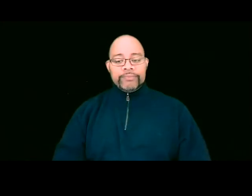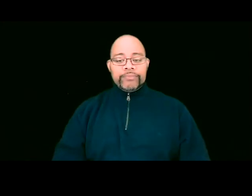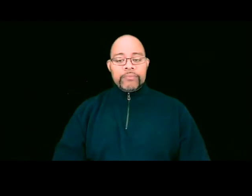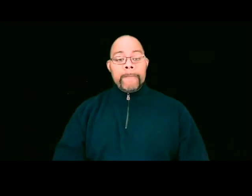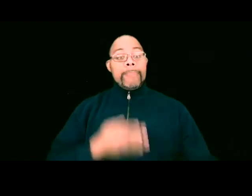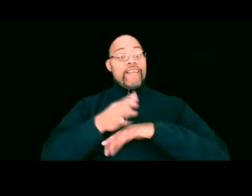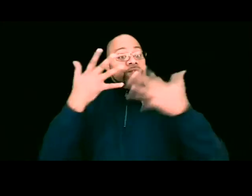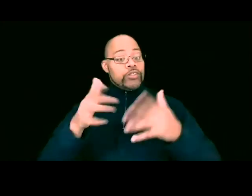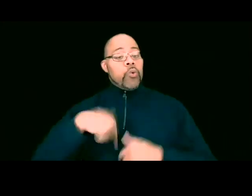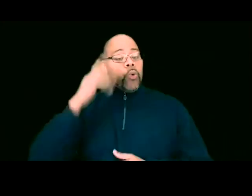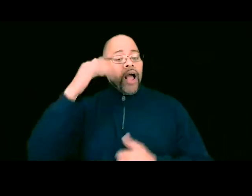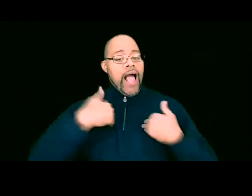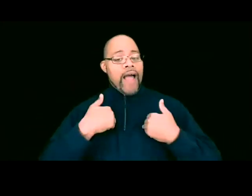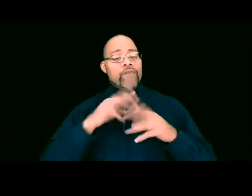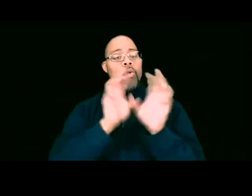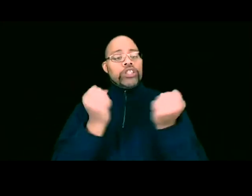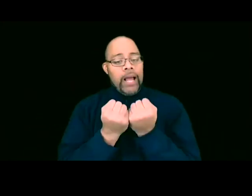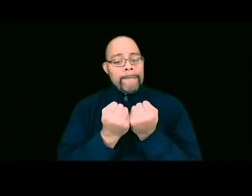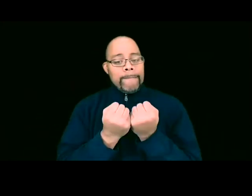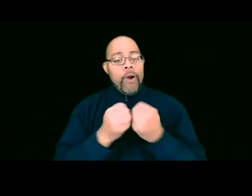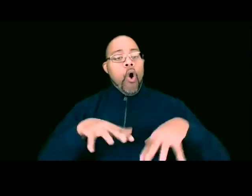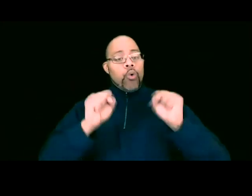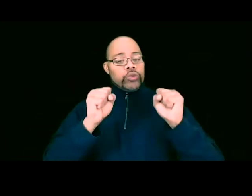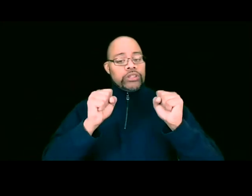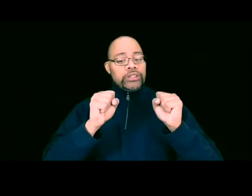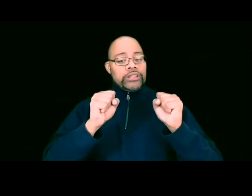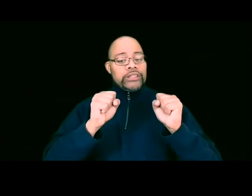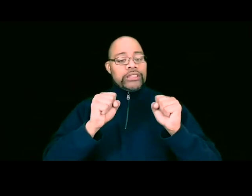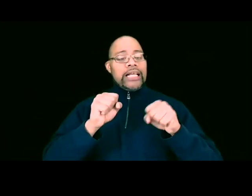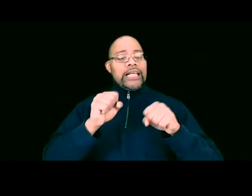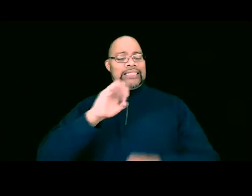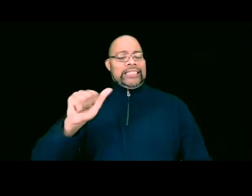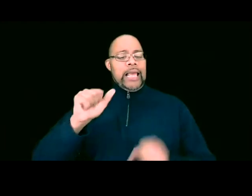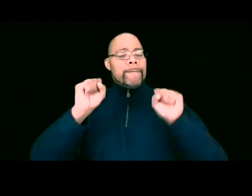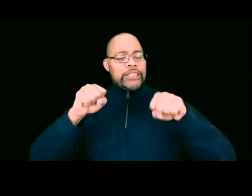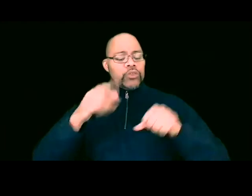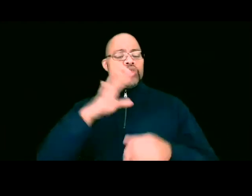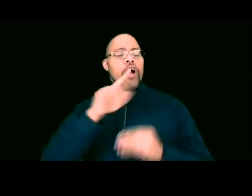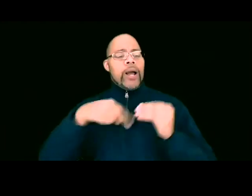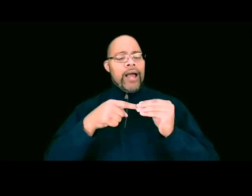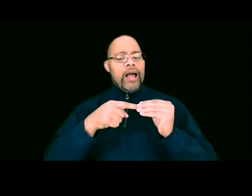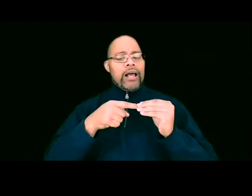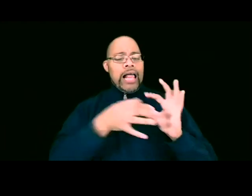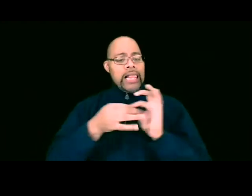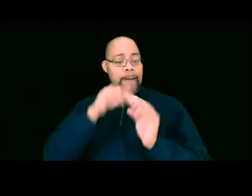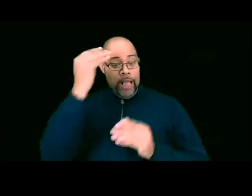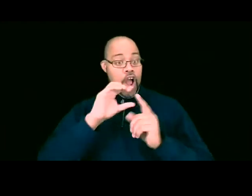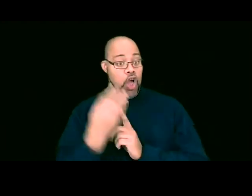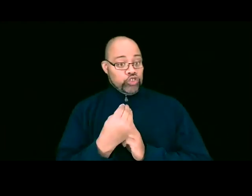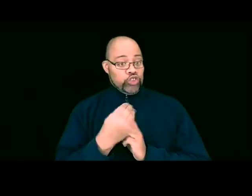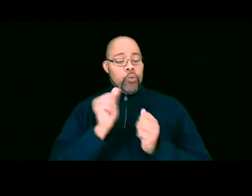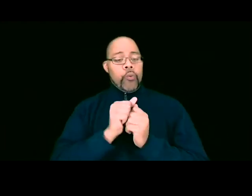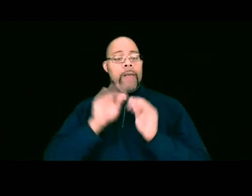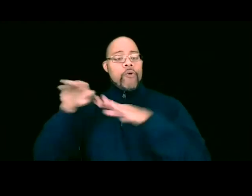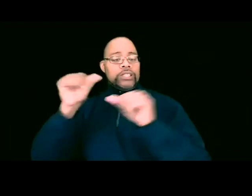After that, we're going to have a workshop hosted by See Potential, and they're going to talk about linking Black culture with marine